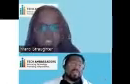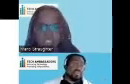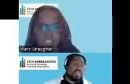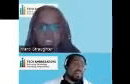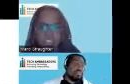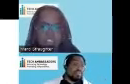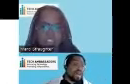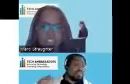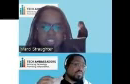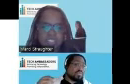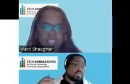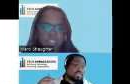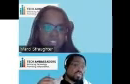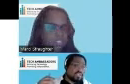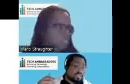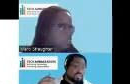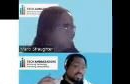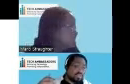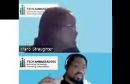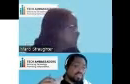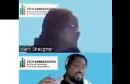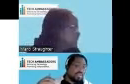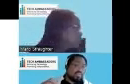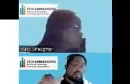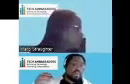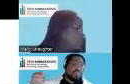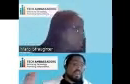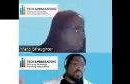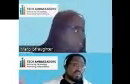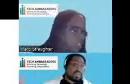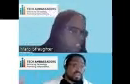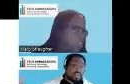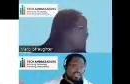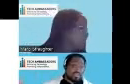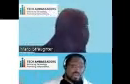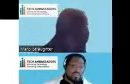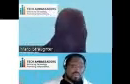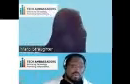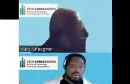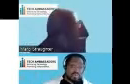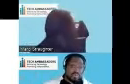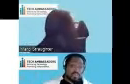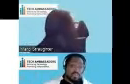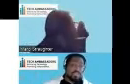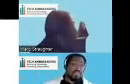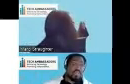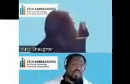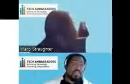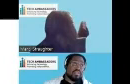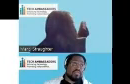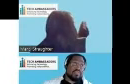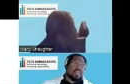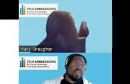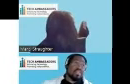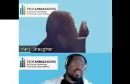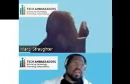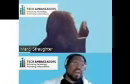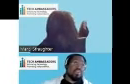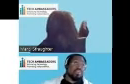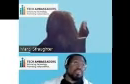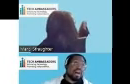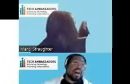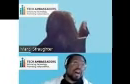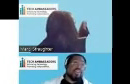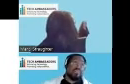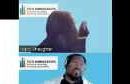the safety of their passwords is to use multi-factor authentication whenever possible, especially if the